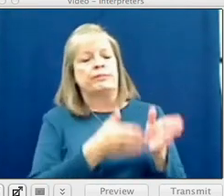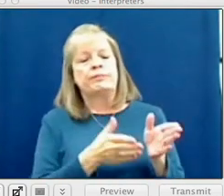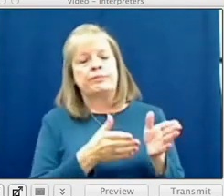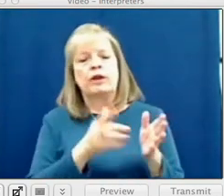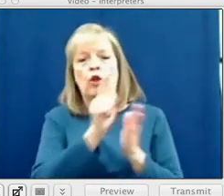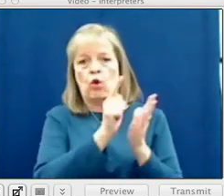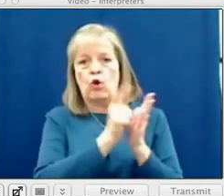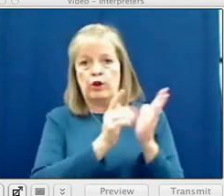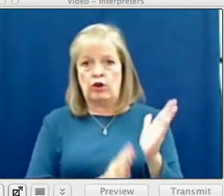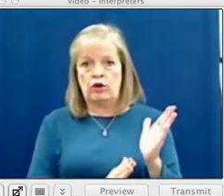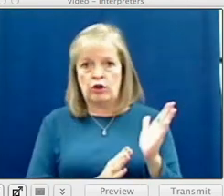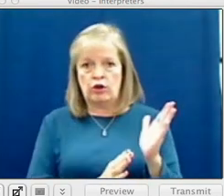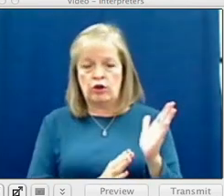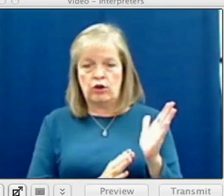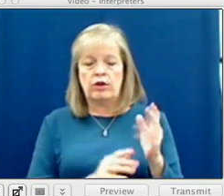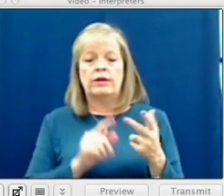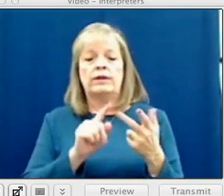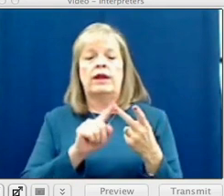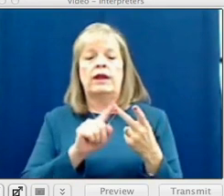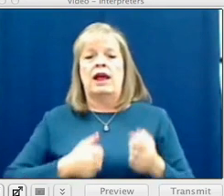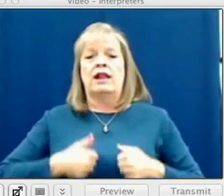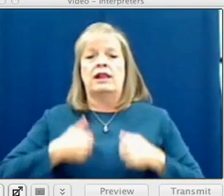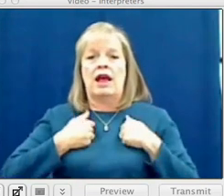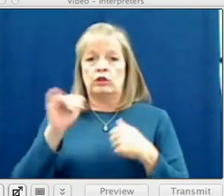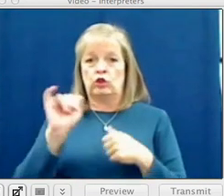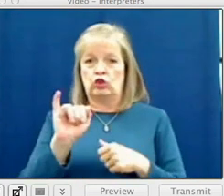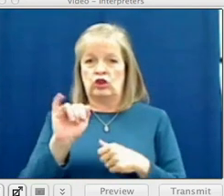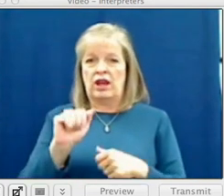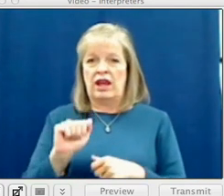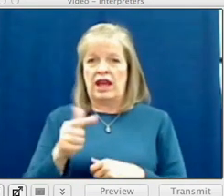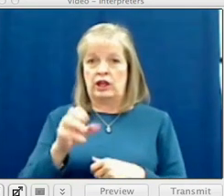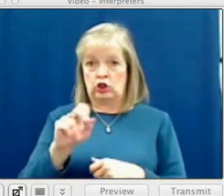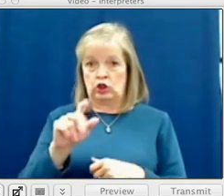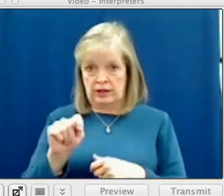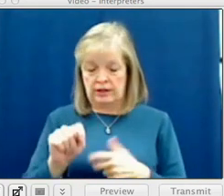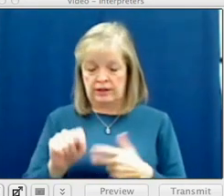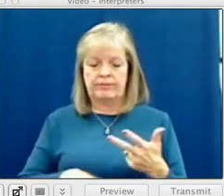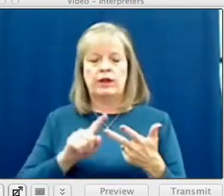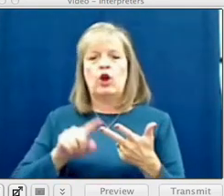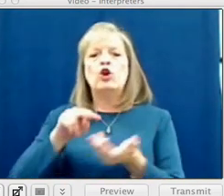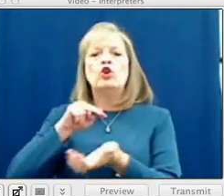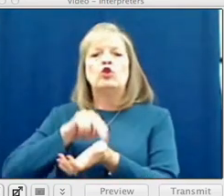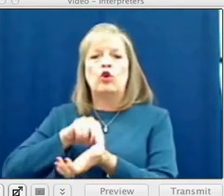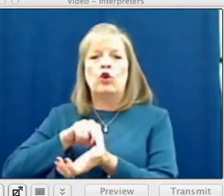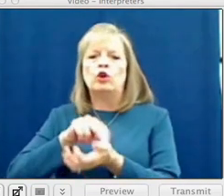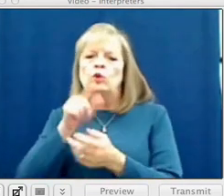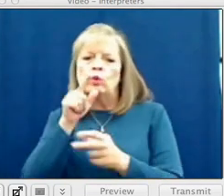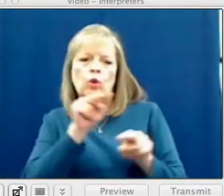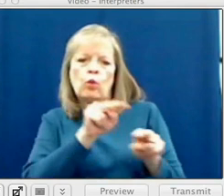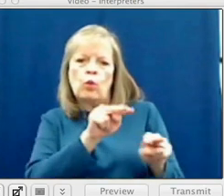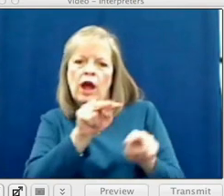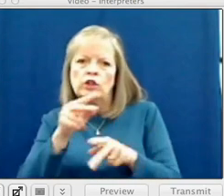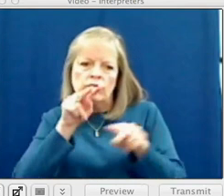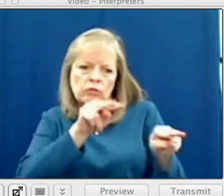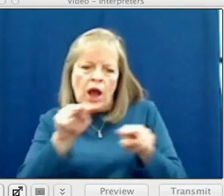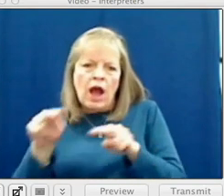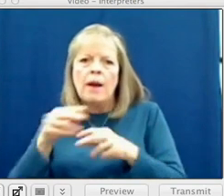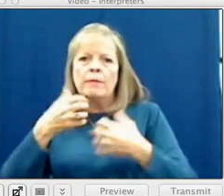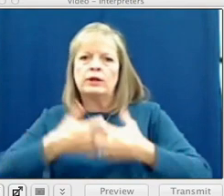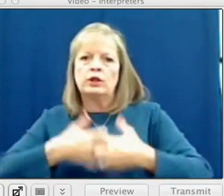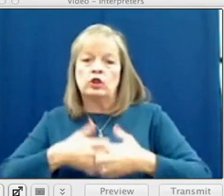a lawyer, a life insurance agent, and a nurse who monitored the machines. There were also security guards for